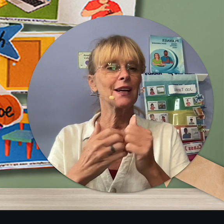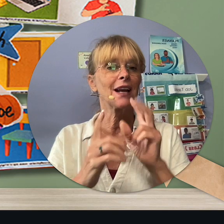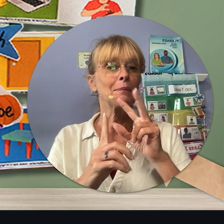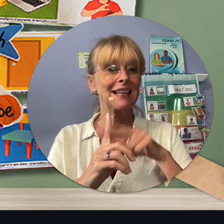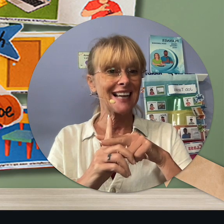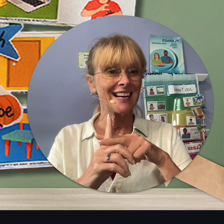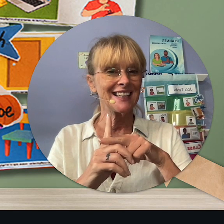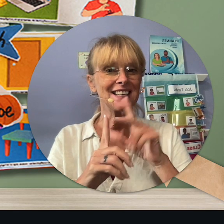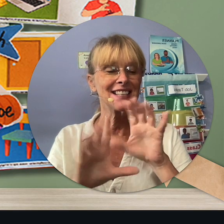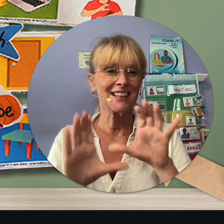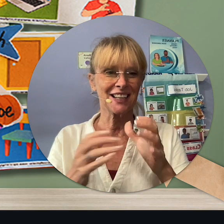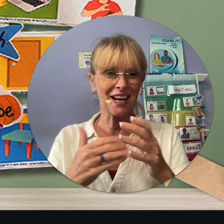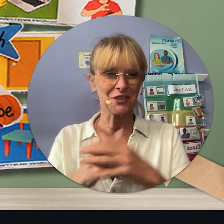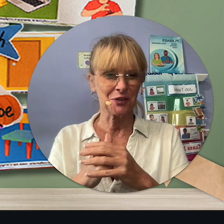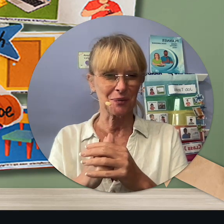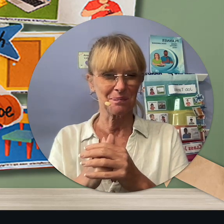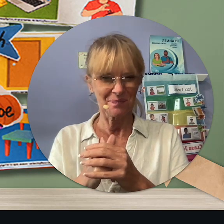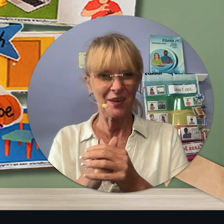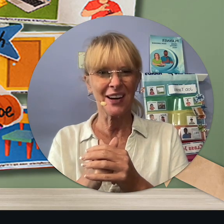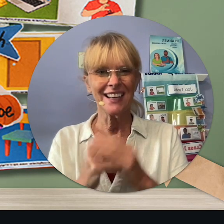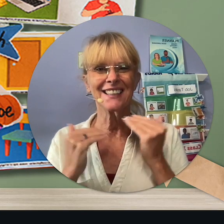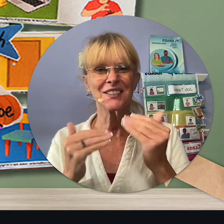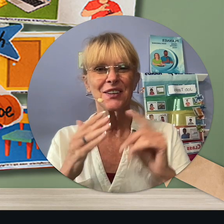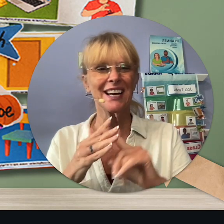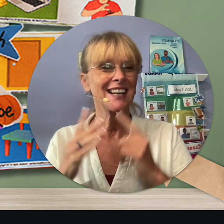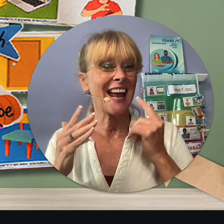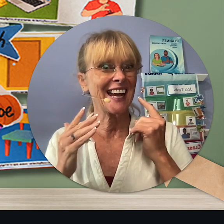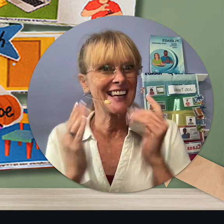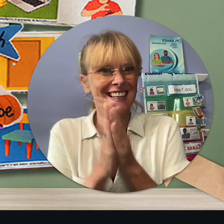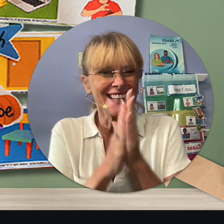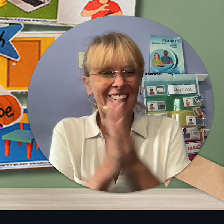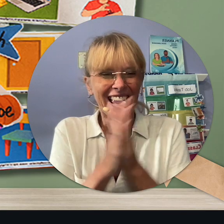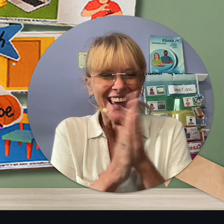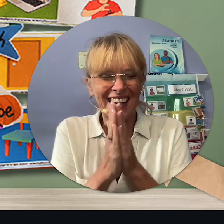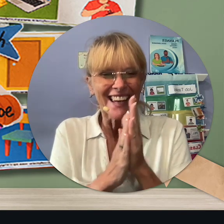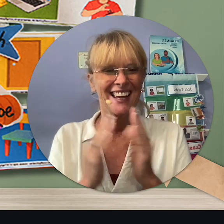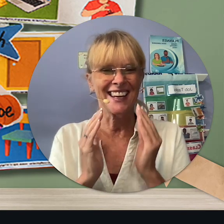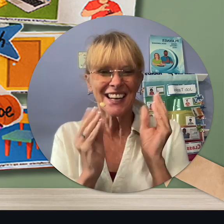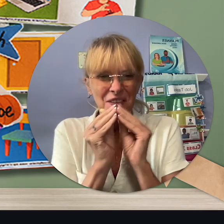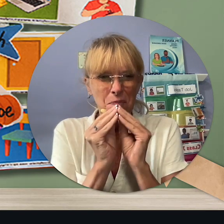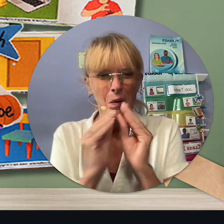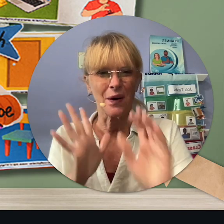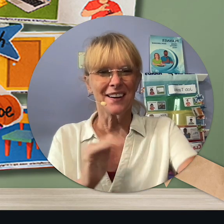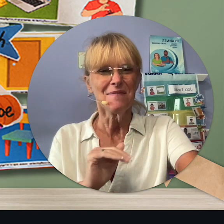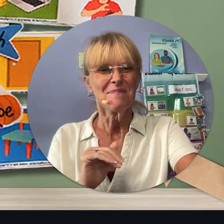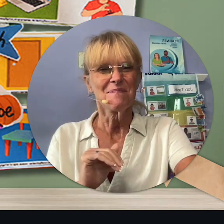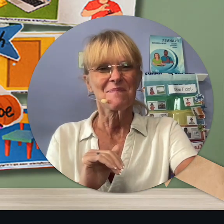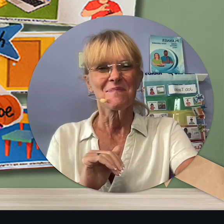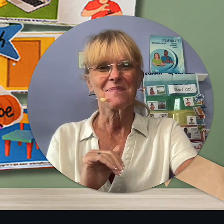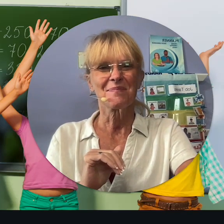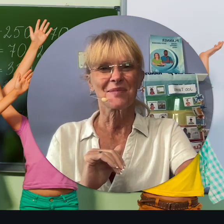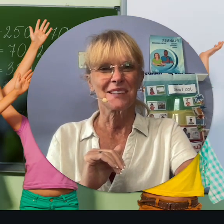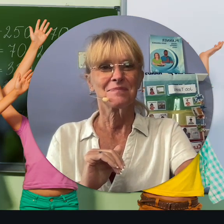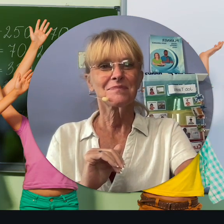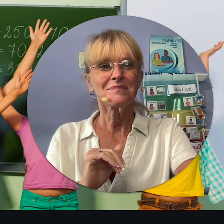you can apply these in the classroom. Okay, let's go ahead and get even more.